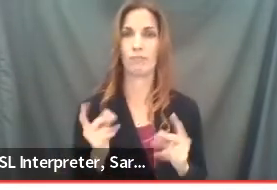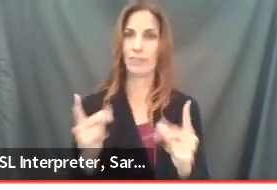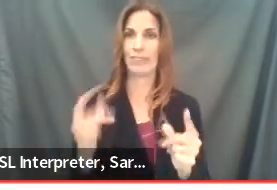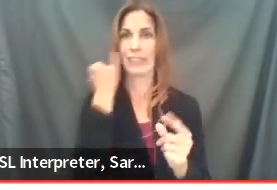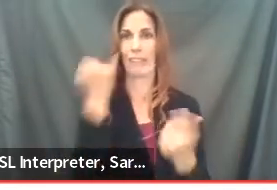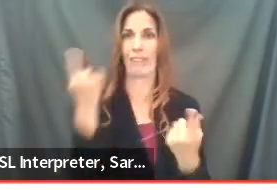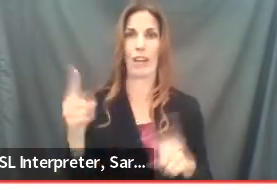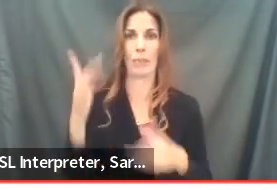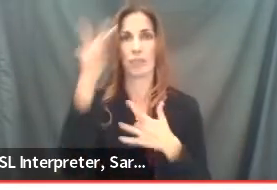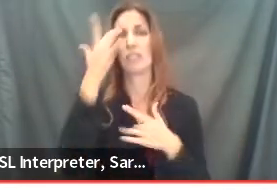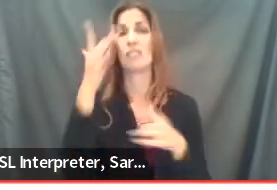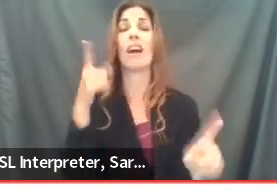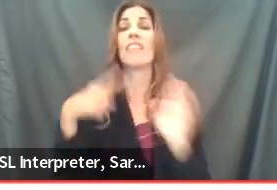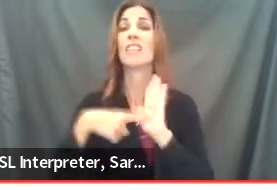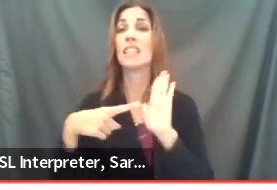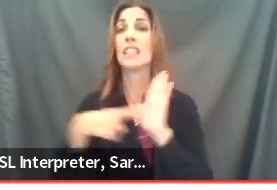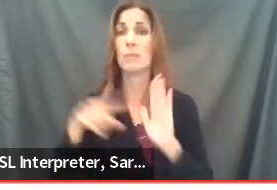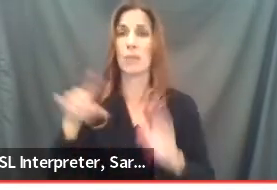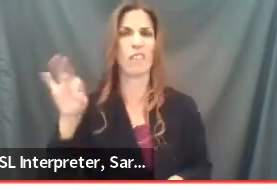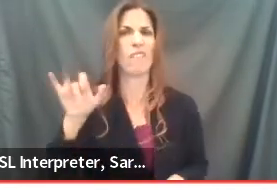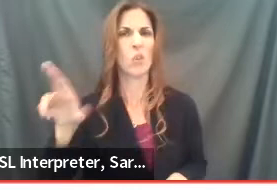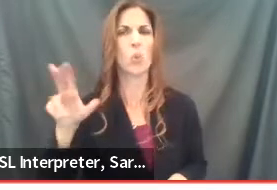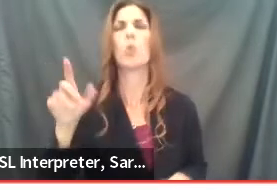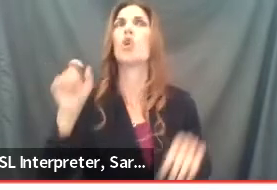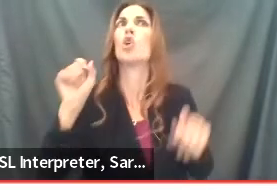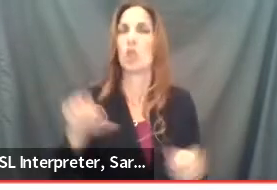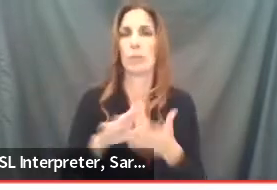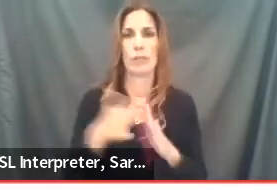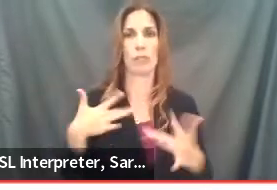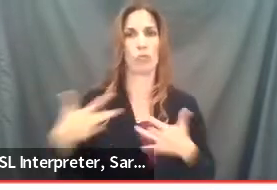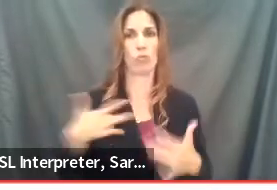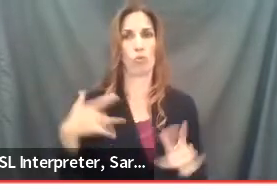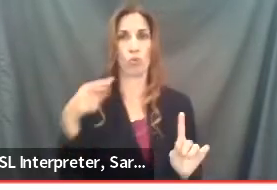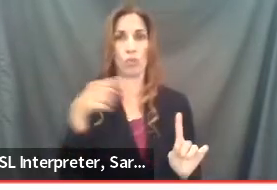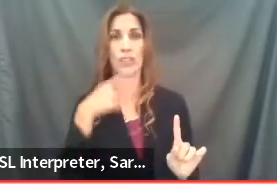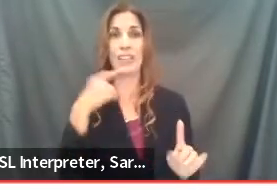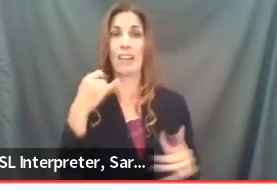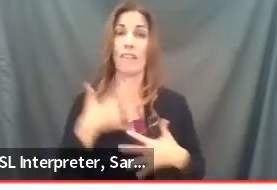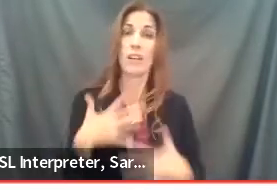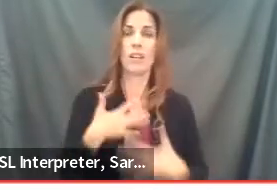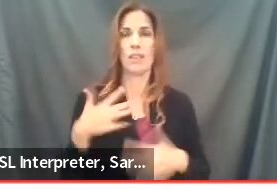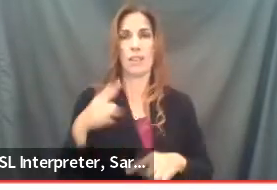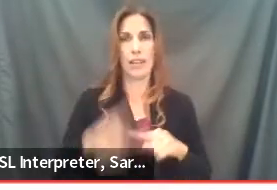be concerning. So difficulty breathing or shortness of breath,